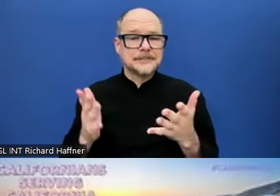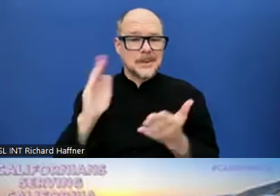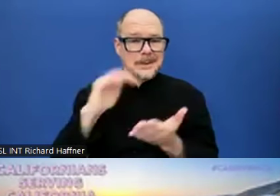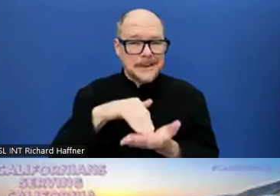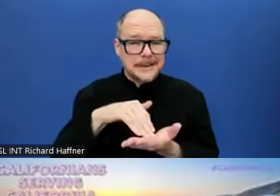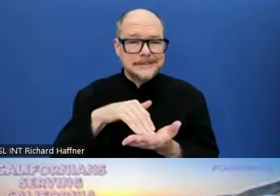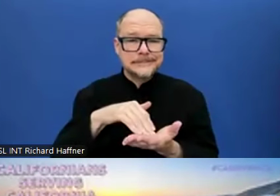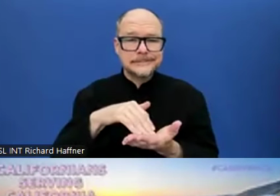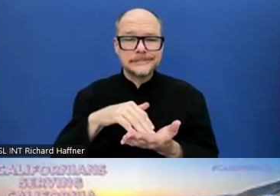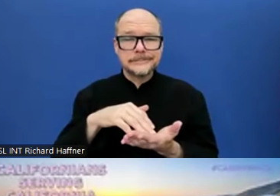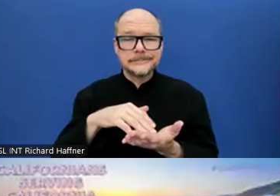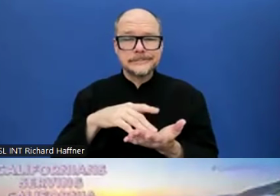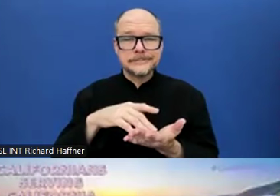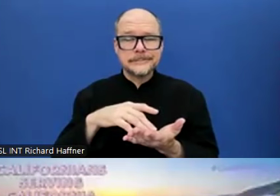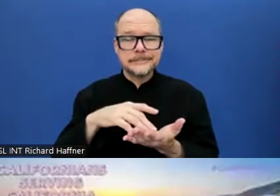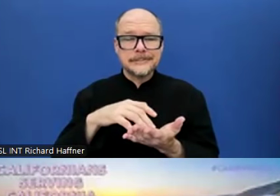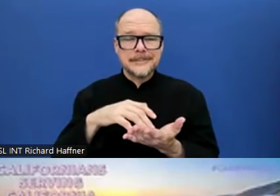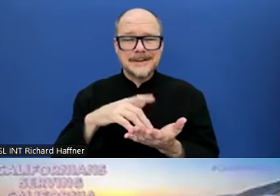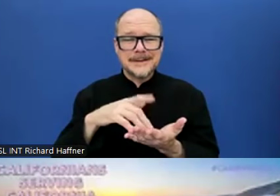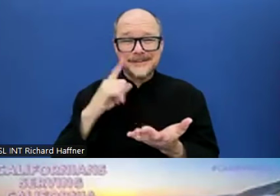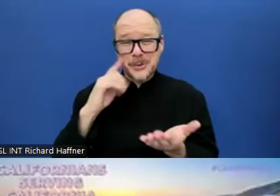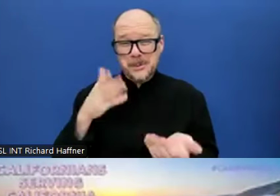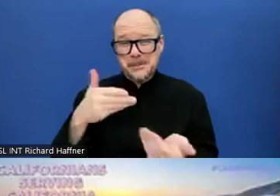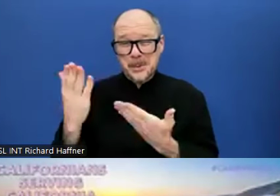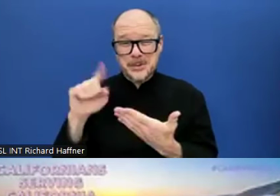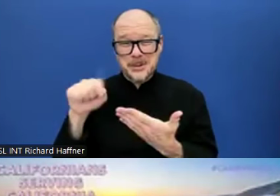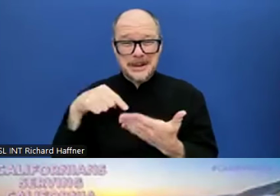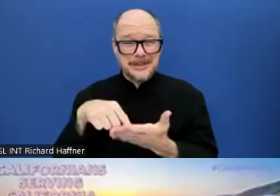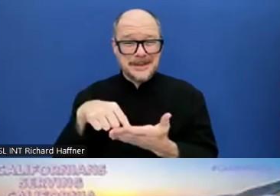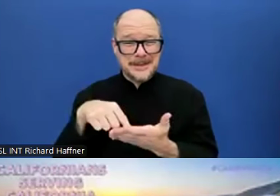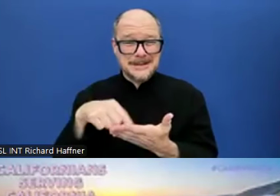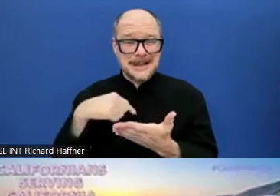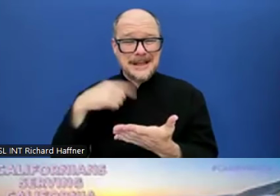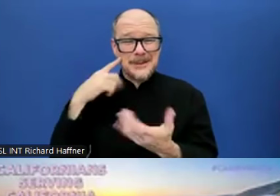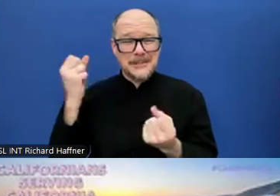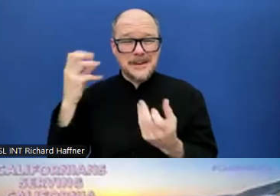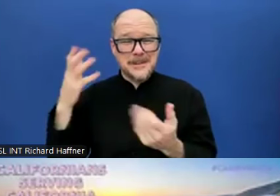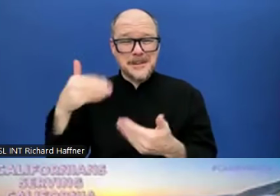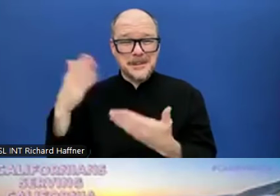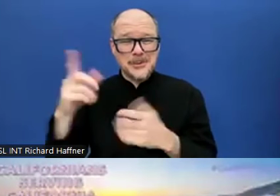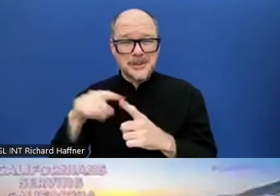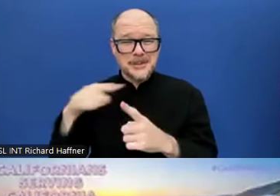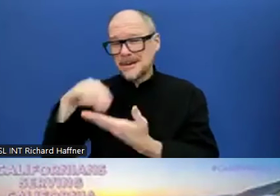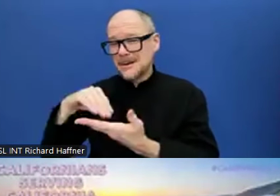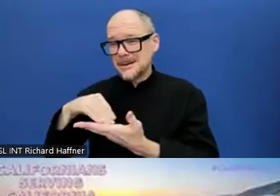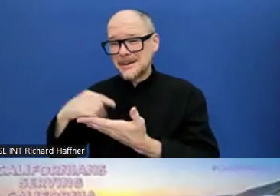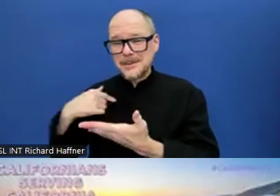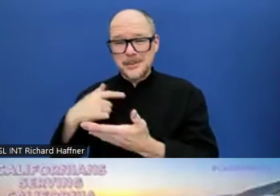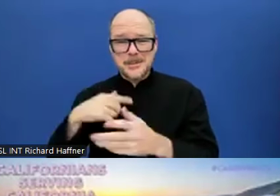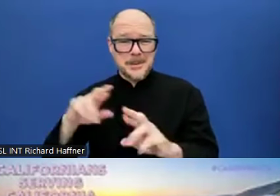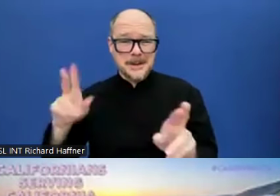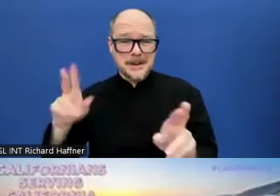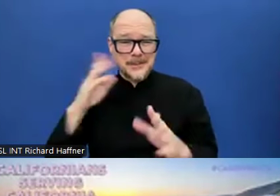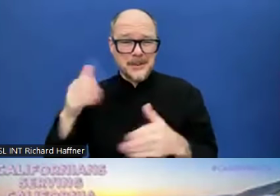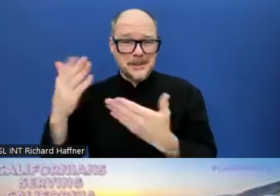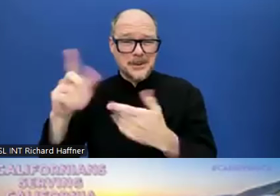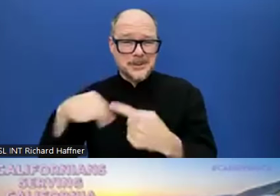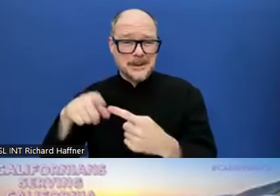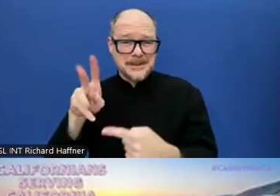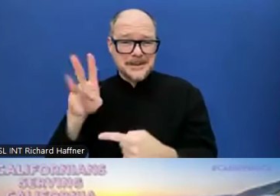not for a motion that's just about this, because otherwise we'll have so many motions today, I think, but just to sort of be taking note as we prepare for maybe a motion about this